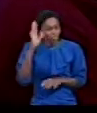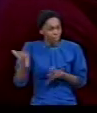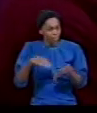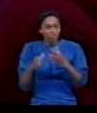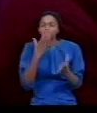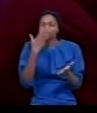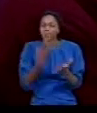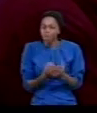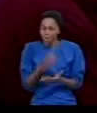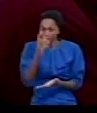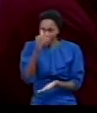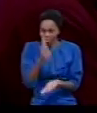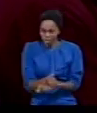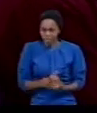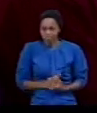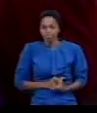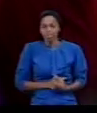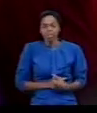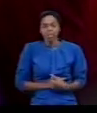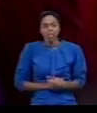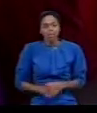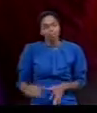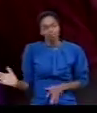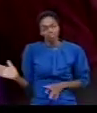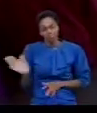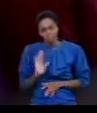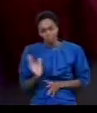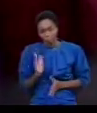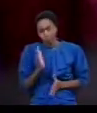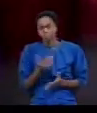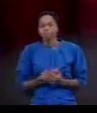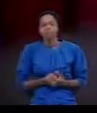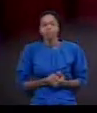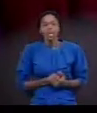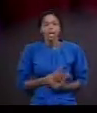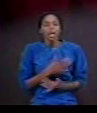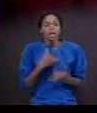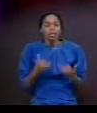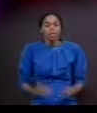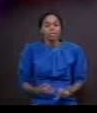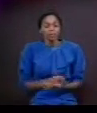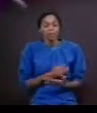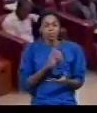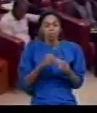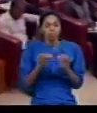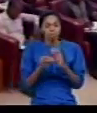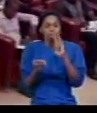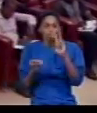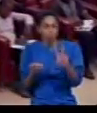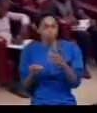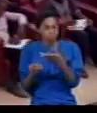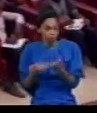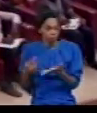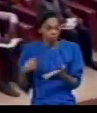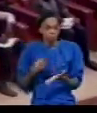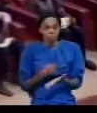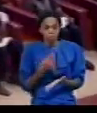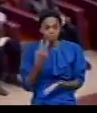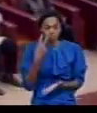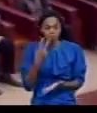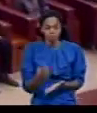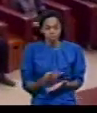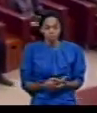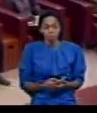well. Fear ye well. Let's come to number two there. Number two there, we're looking at